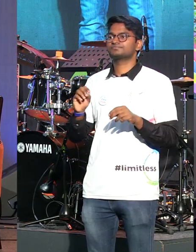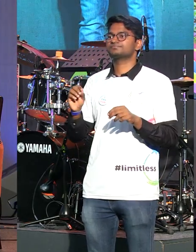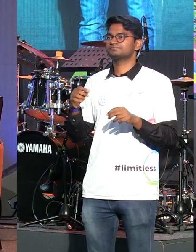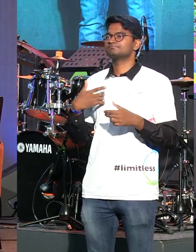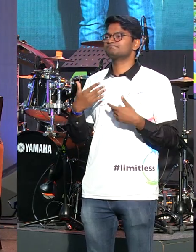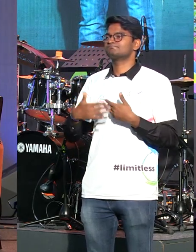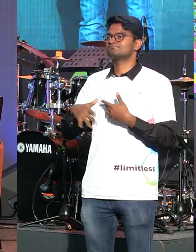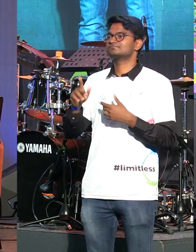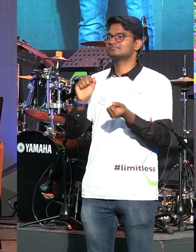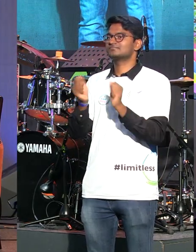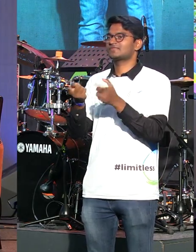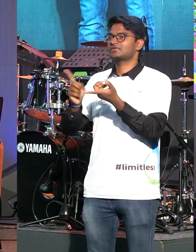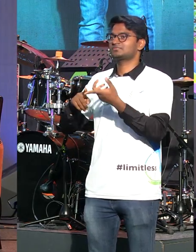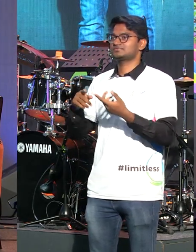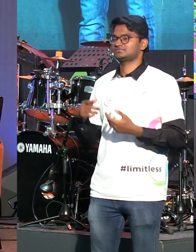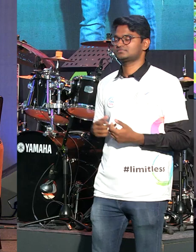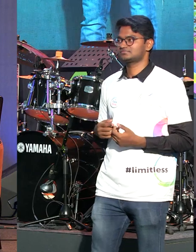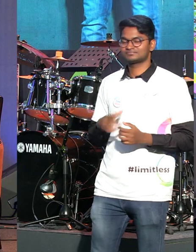Thank you. Beautiful. Thank you.